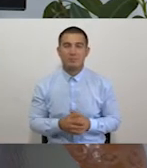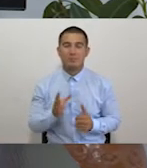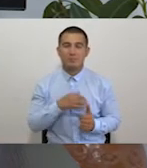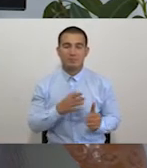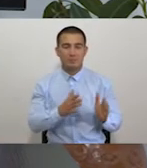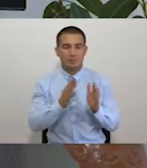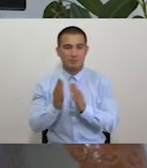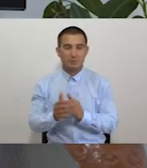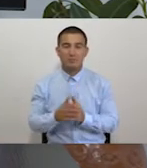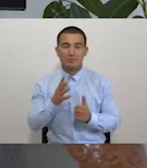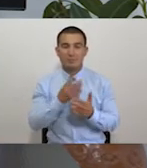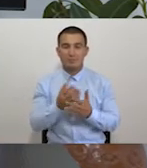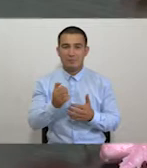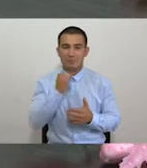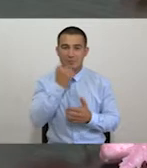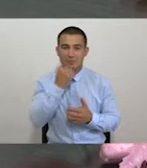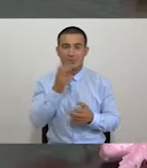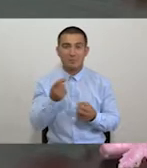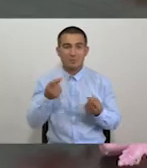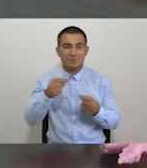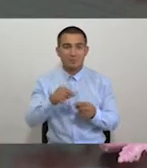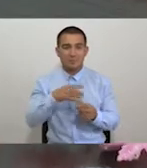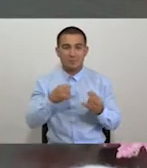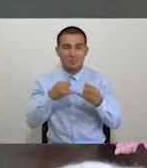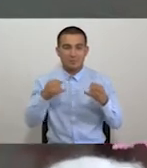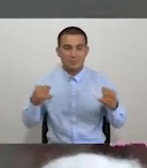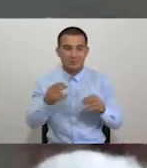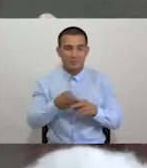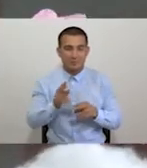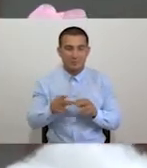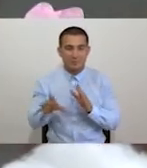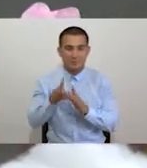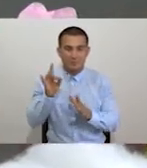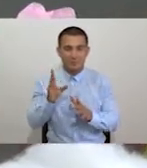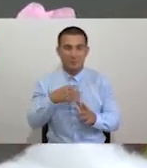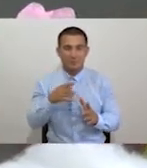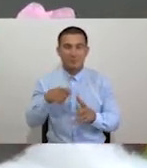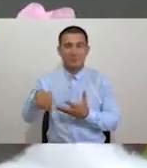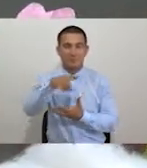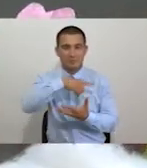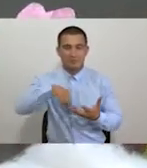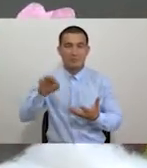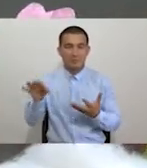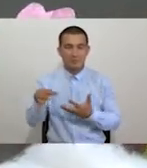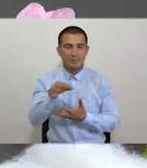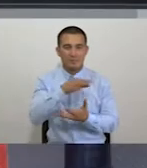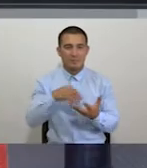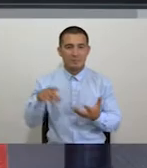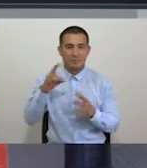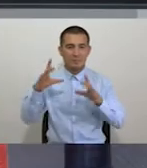va uni gazlamaga moslab ip tanlab olib, aylanasiga tikib